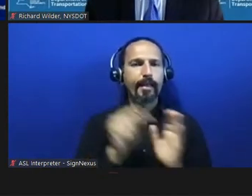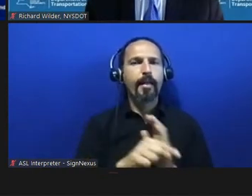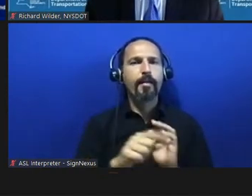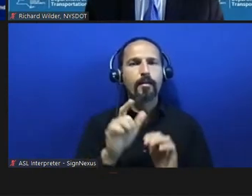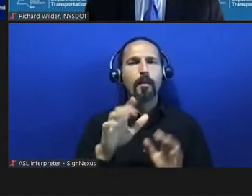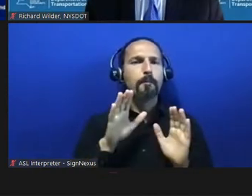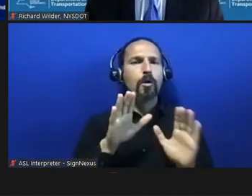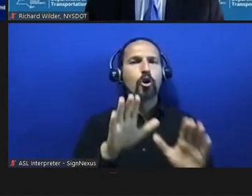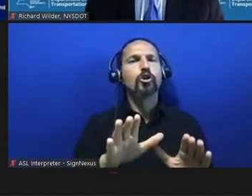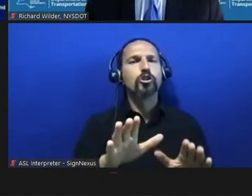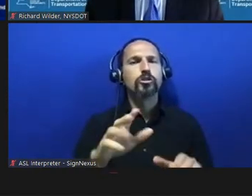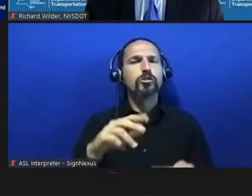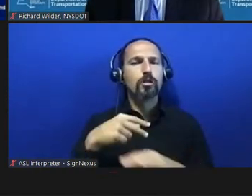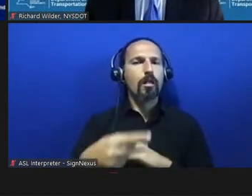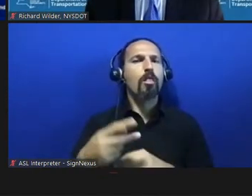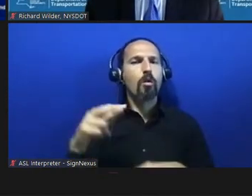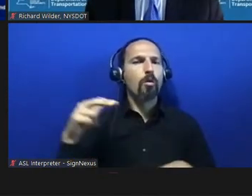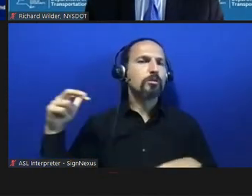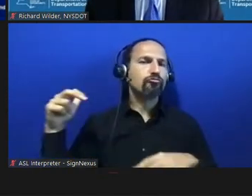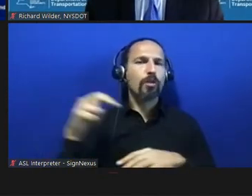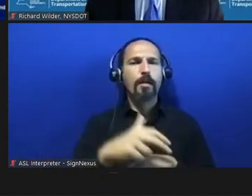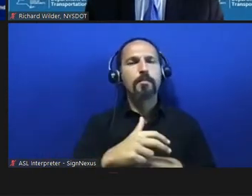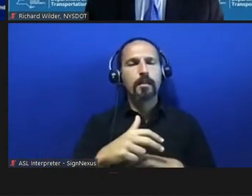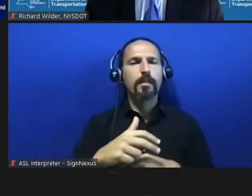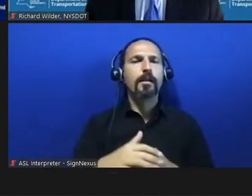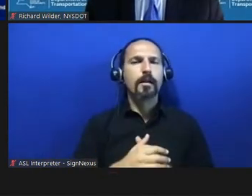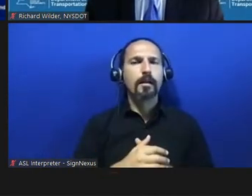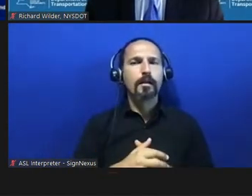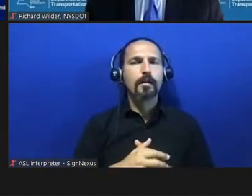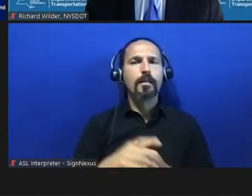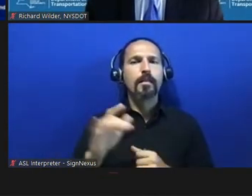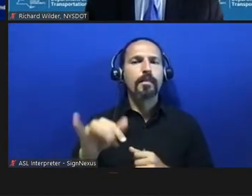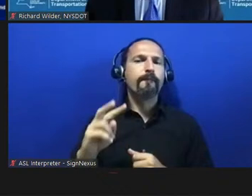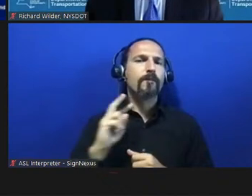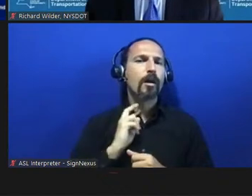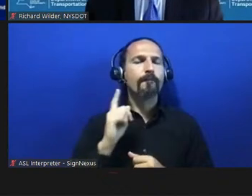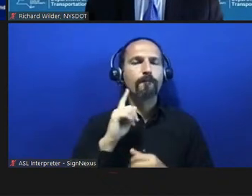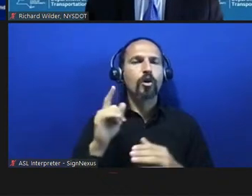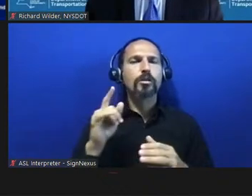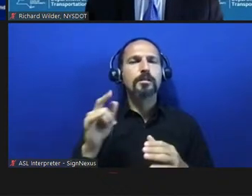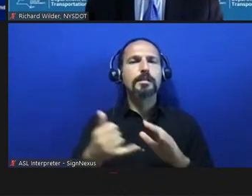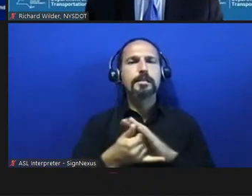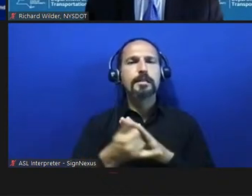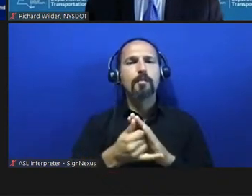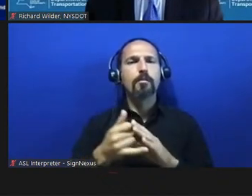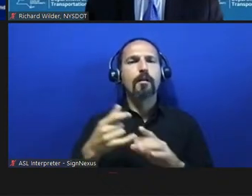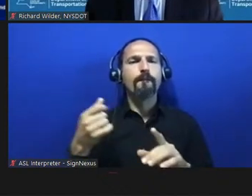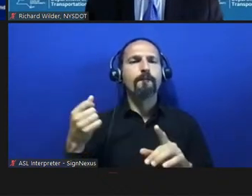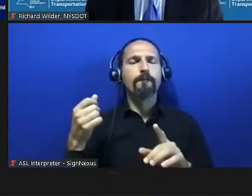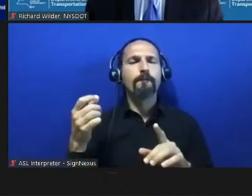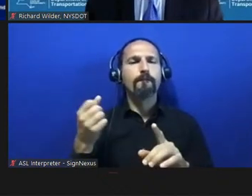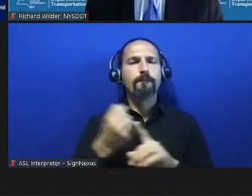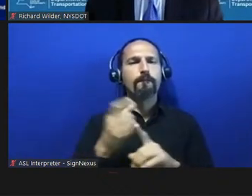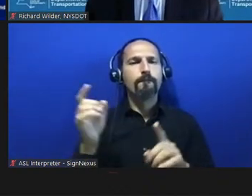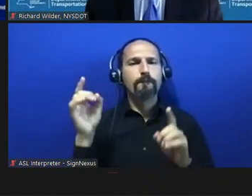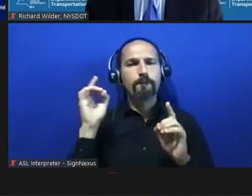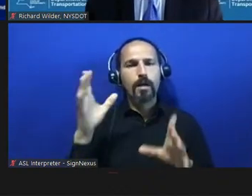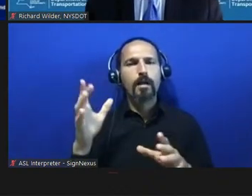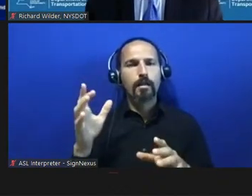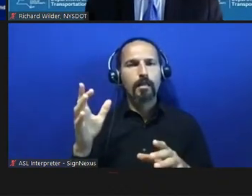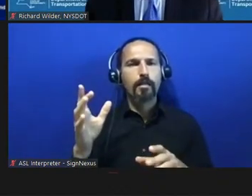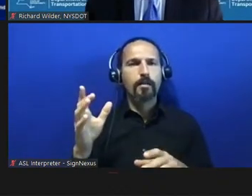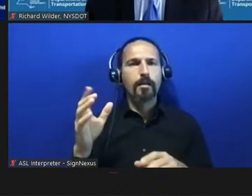pushed down or trampled actually there is a victim of Subway violence in a cult of victim